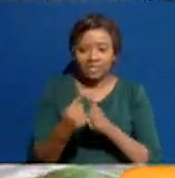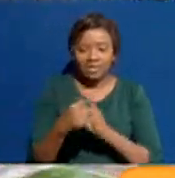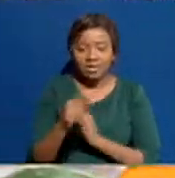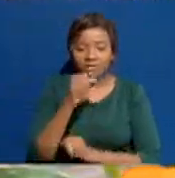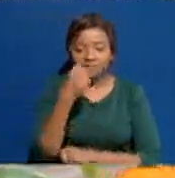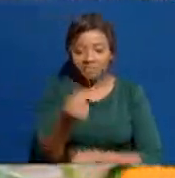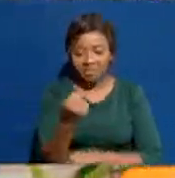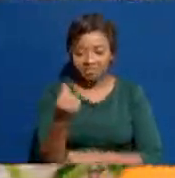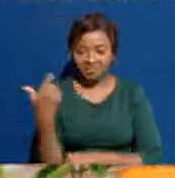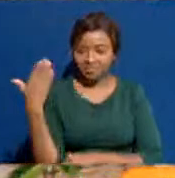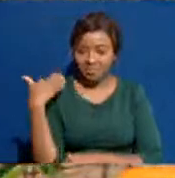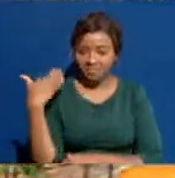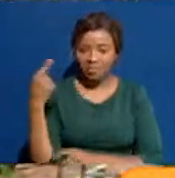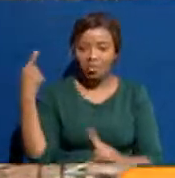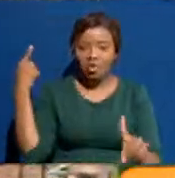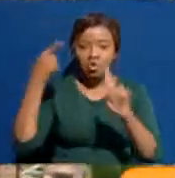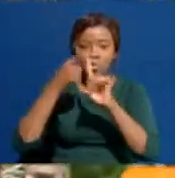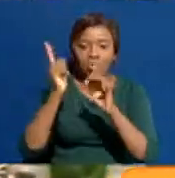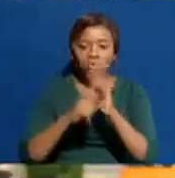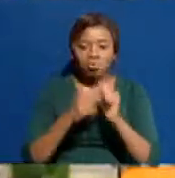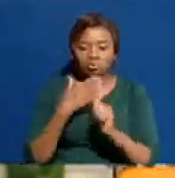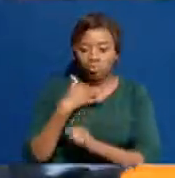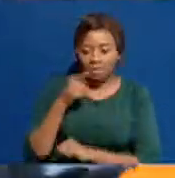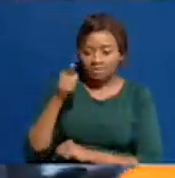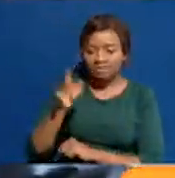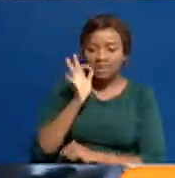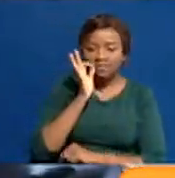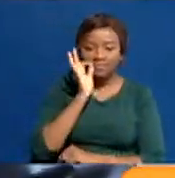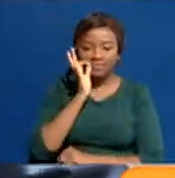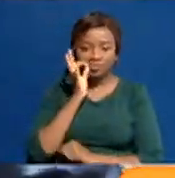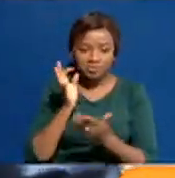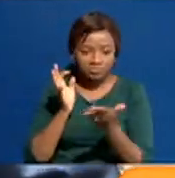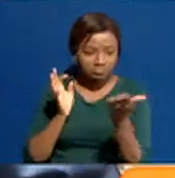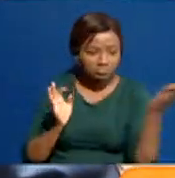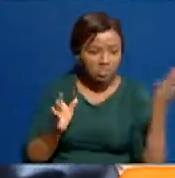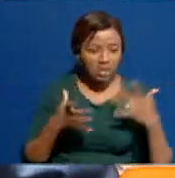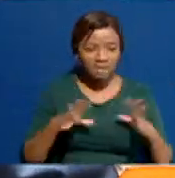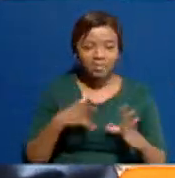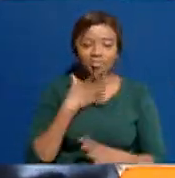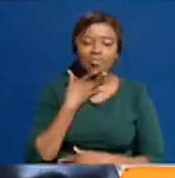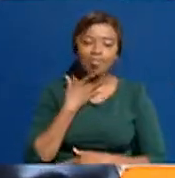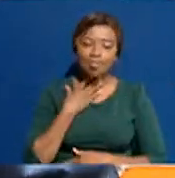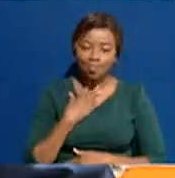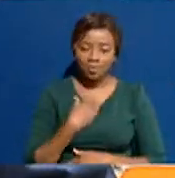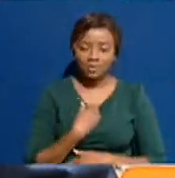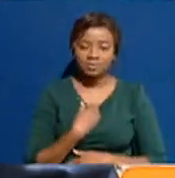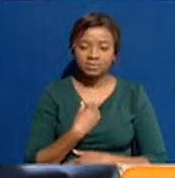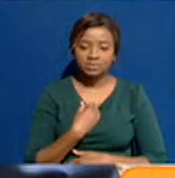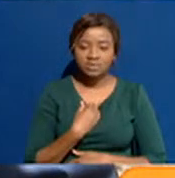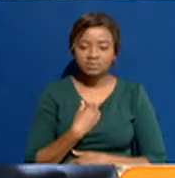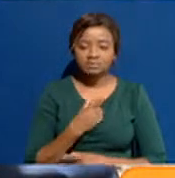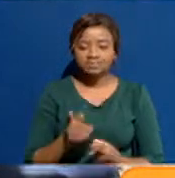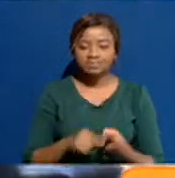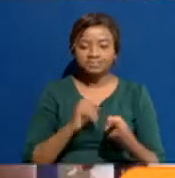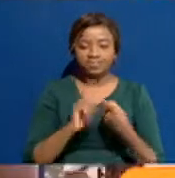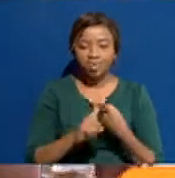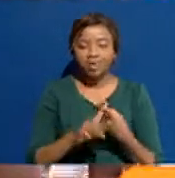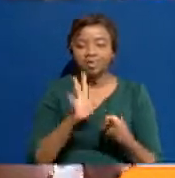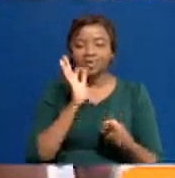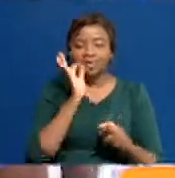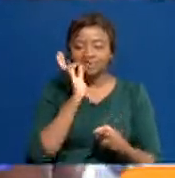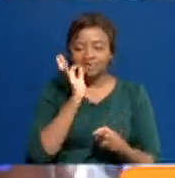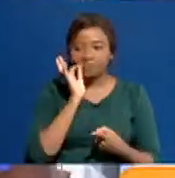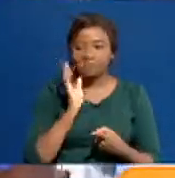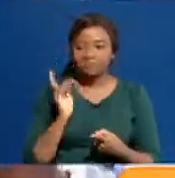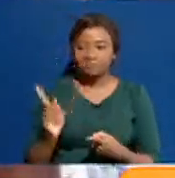ilikuwa kukuza chakula ambayo ina watu wanahitaji sana kwa sokoni letu hapa Busia. La kwanza ilikuwa matunda.